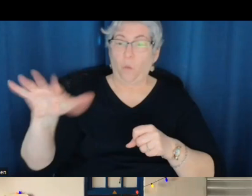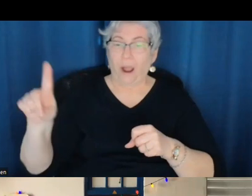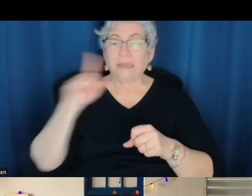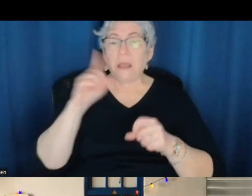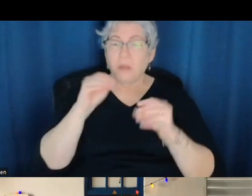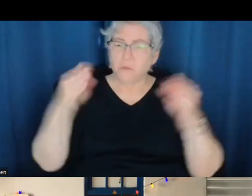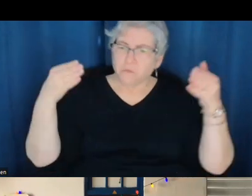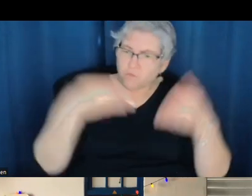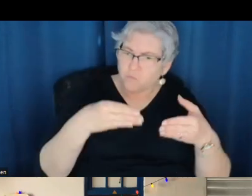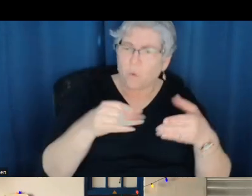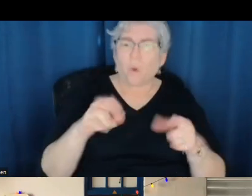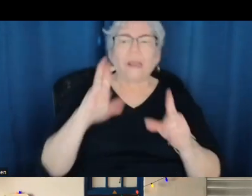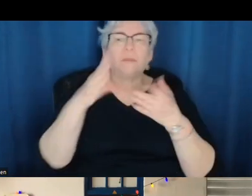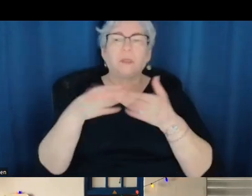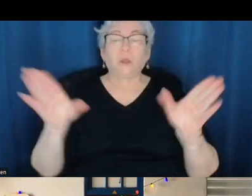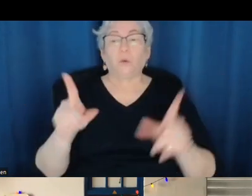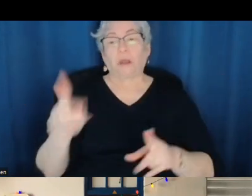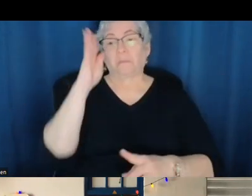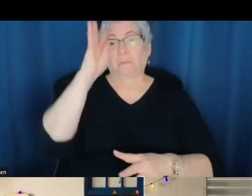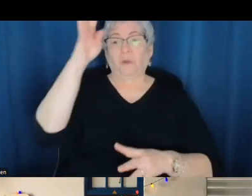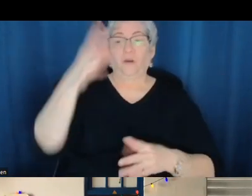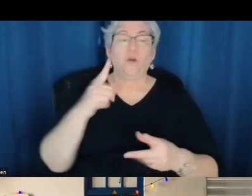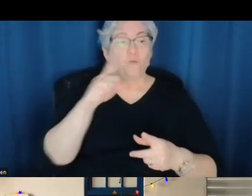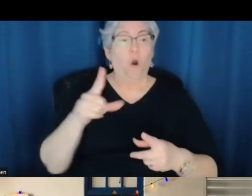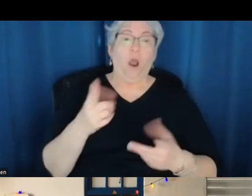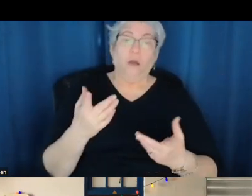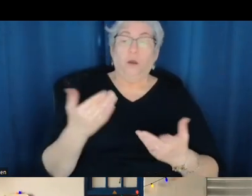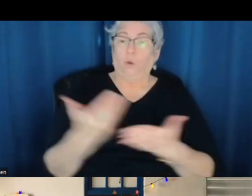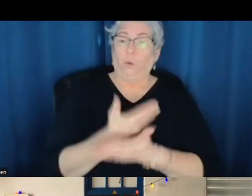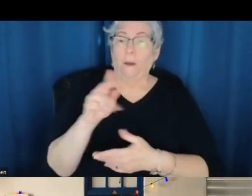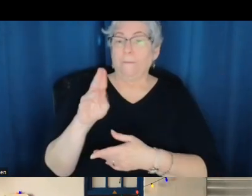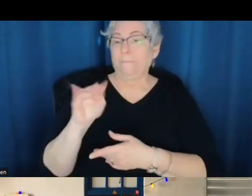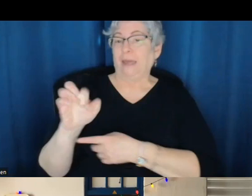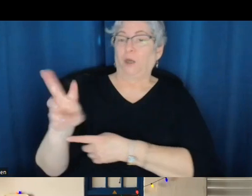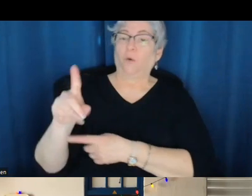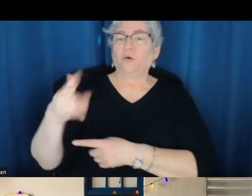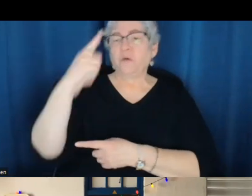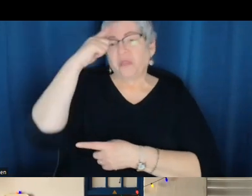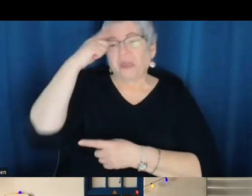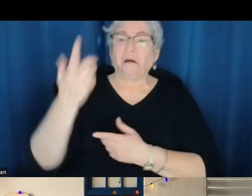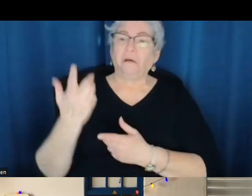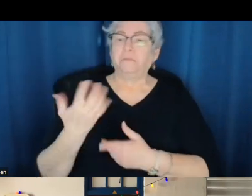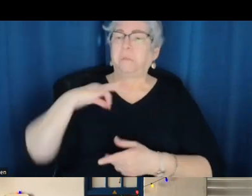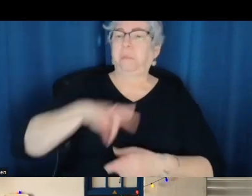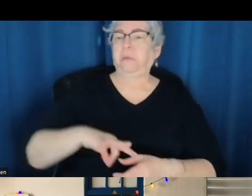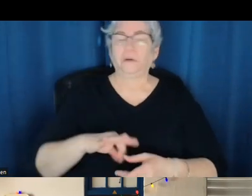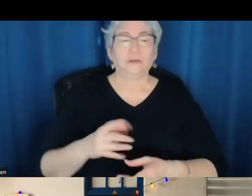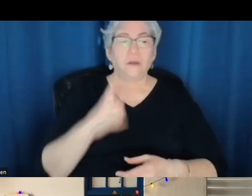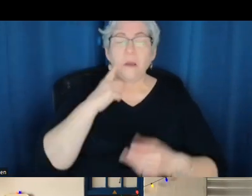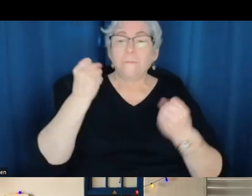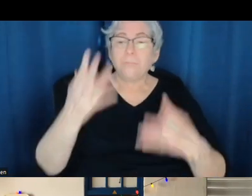the primary reason for a new meadow or an added bonus. Many insects, around 90%, according